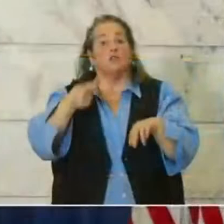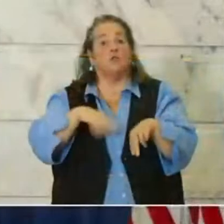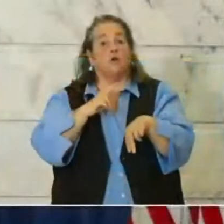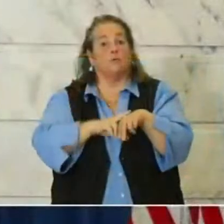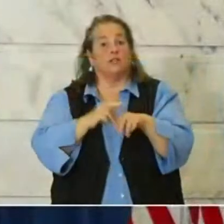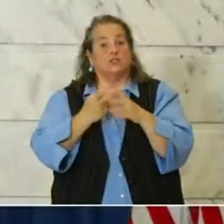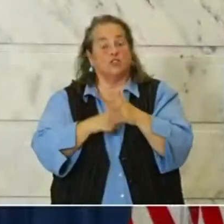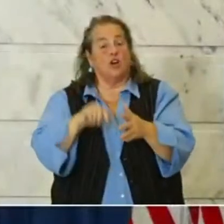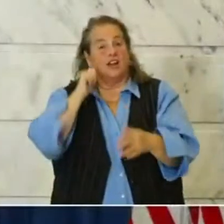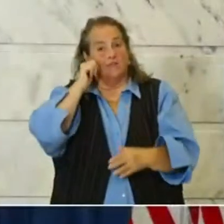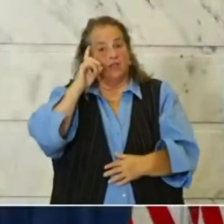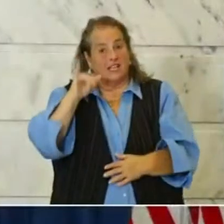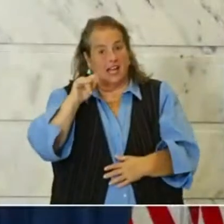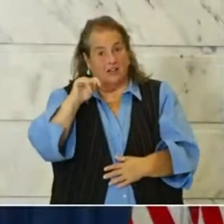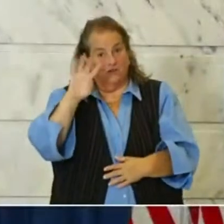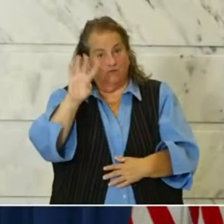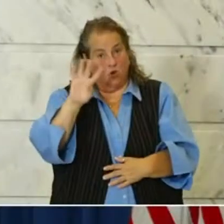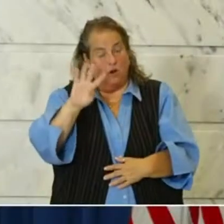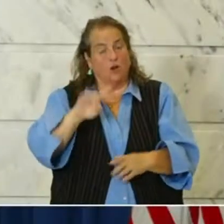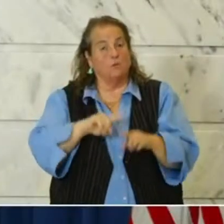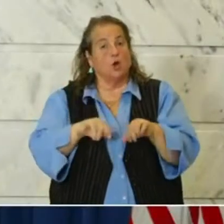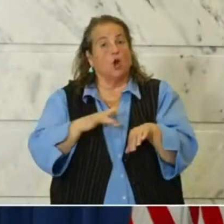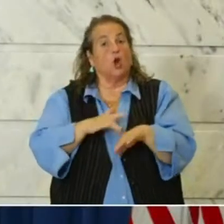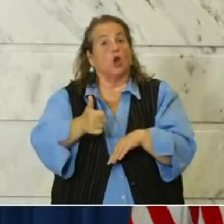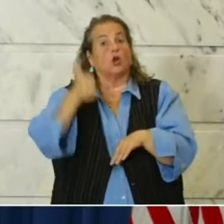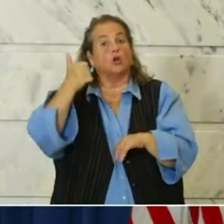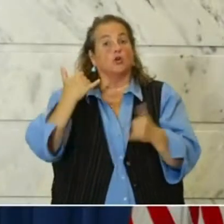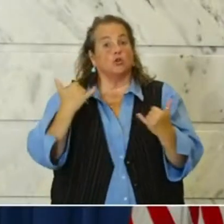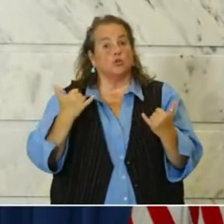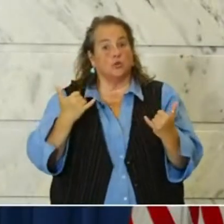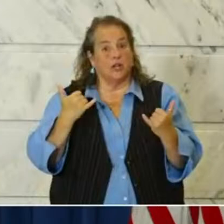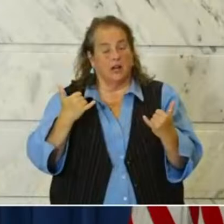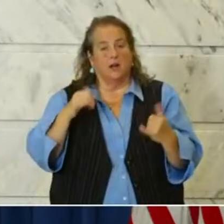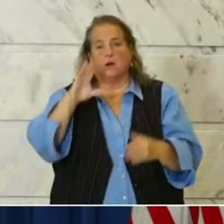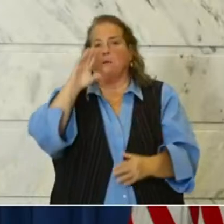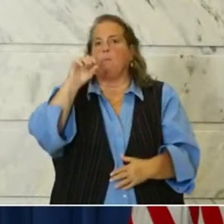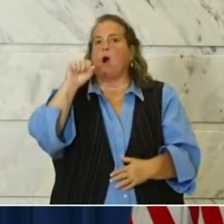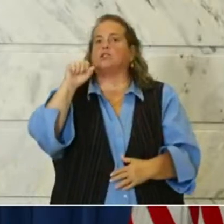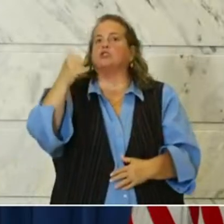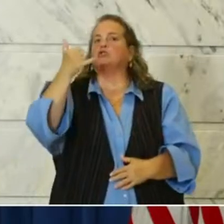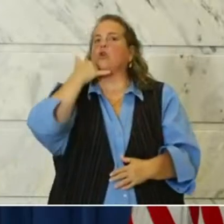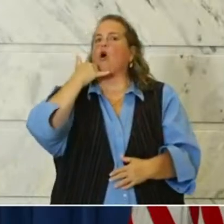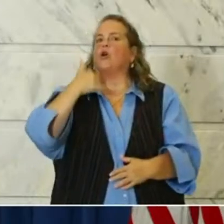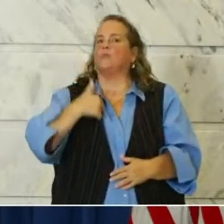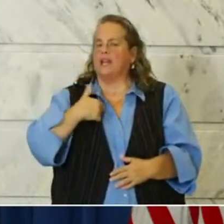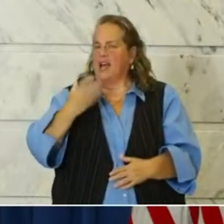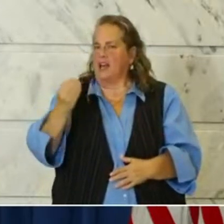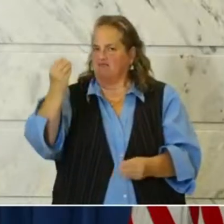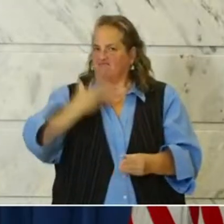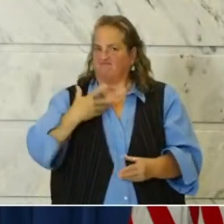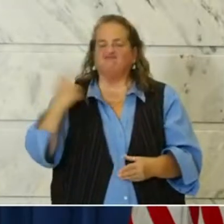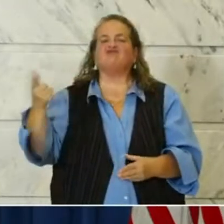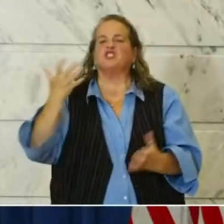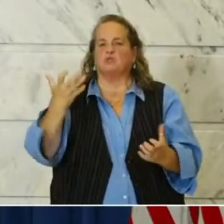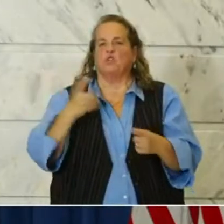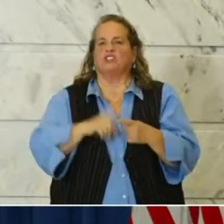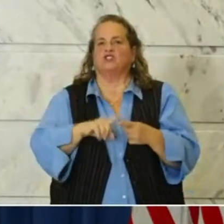Each day at 4 p.m. But earlier today, the boss called, and she said that she's going to kick us off